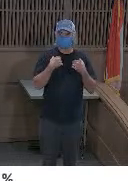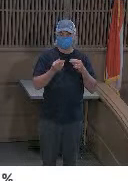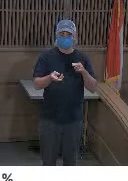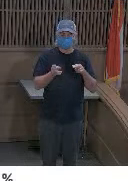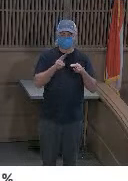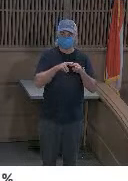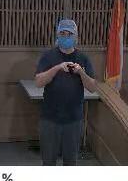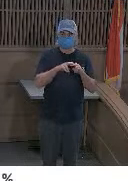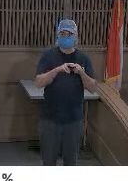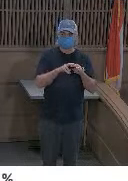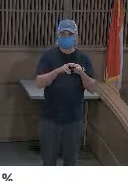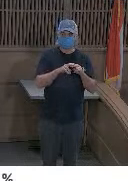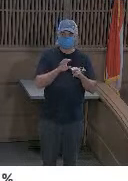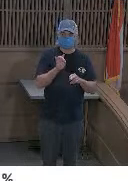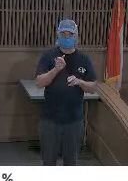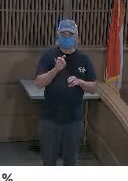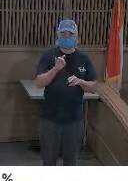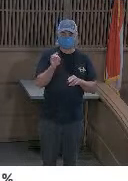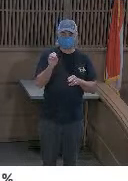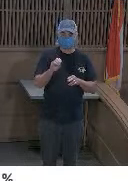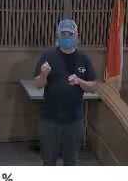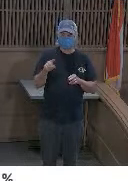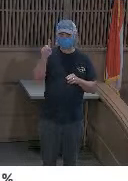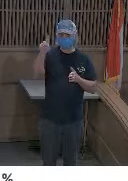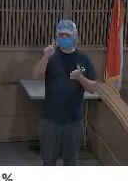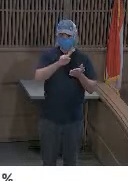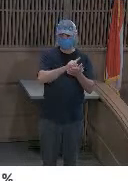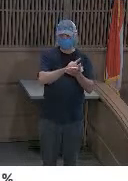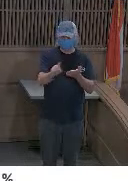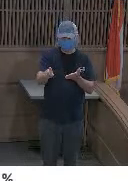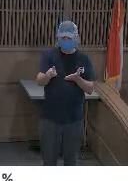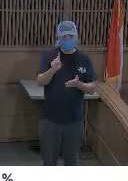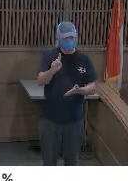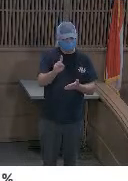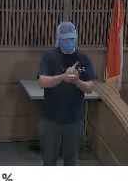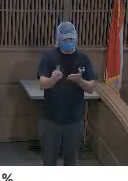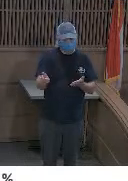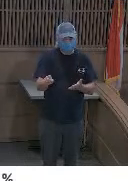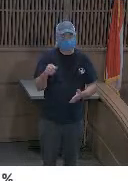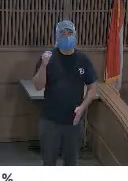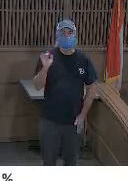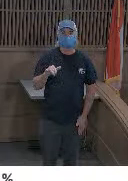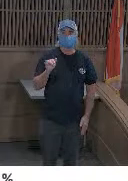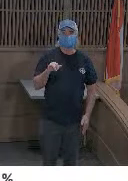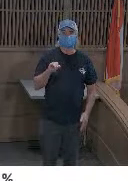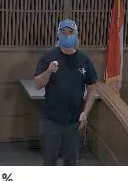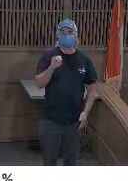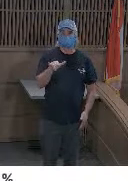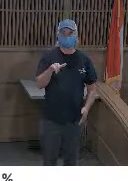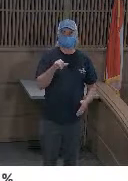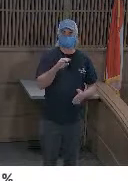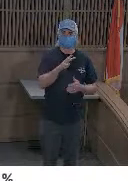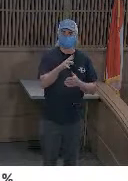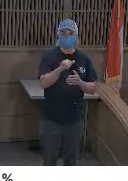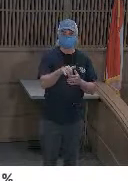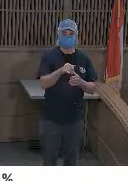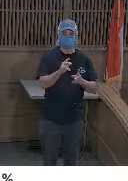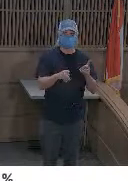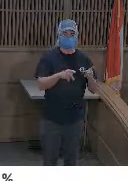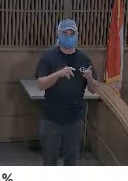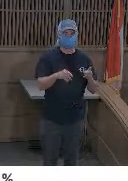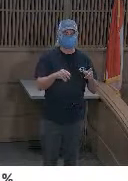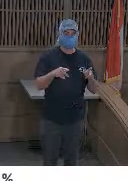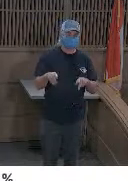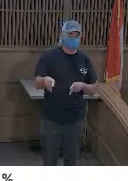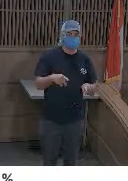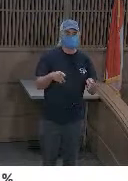increase of 8% in 1 week. Again, we can trace that back to July 4th and people becoming